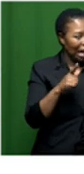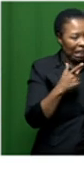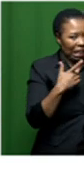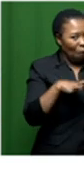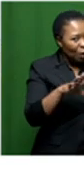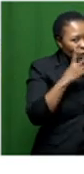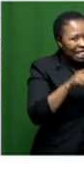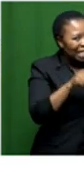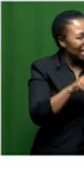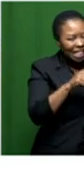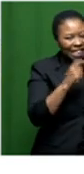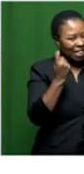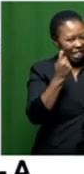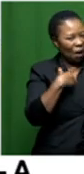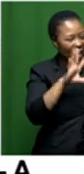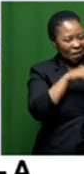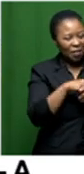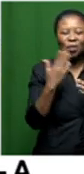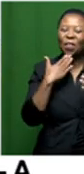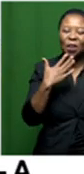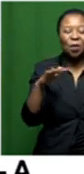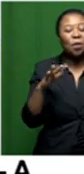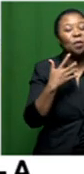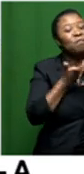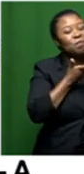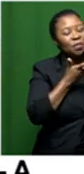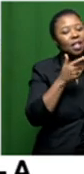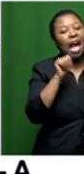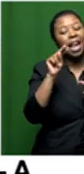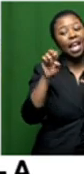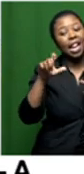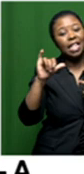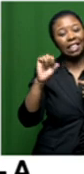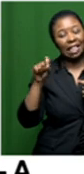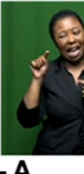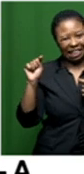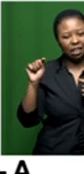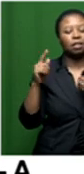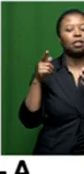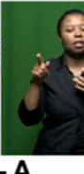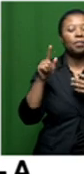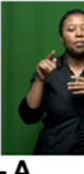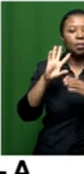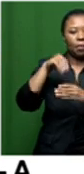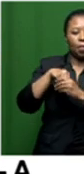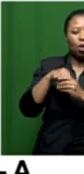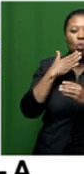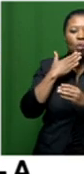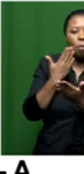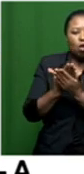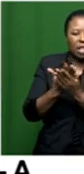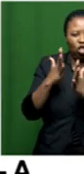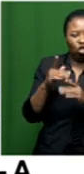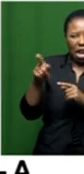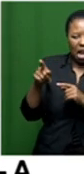Now I'm really interested. Thank you so much for talking to us. Thank you. Anelisa Mangcu, that's Interdisciplinary Art Practitioner, and we've